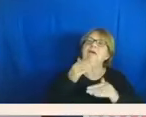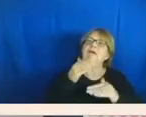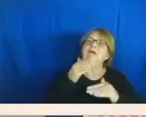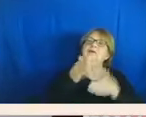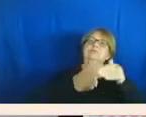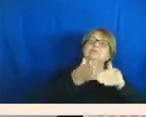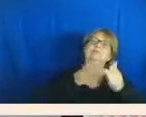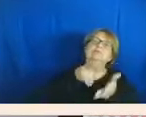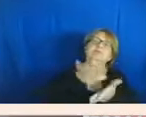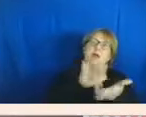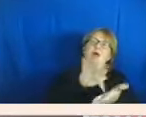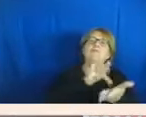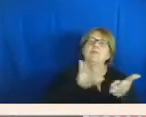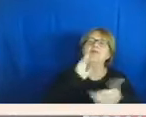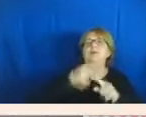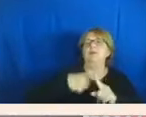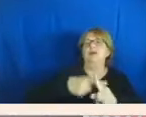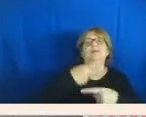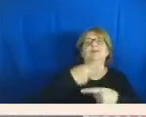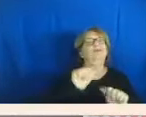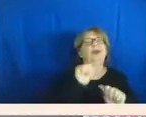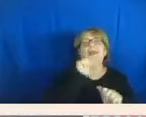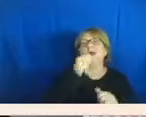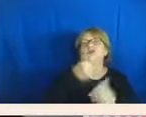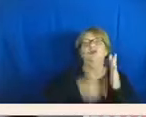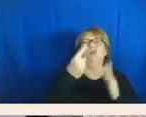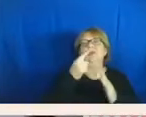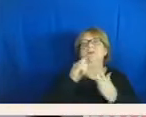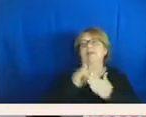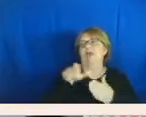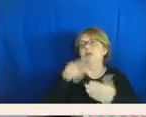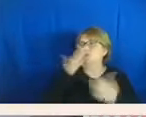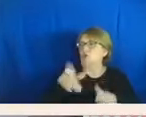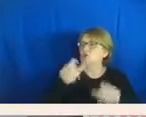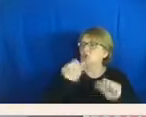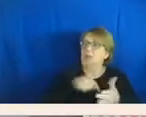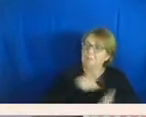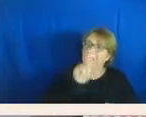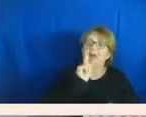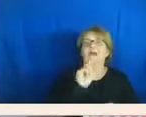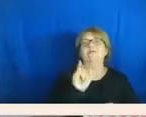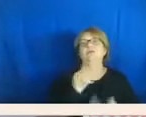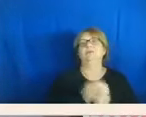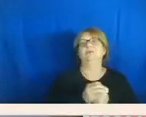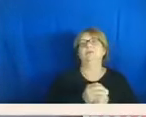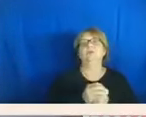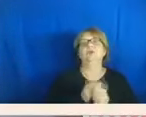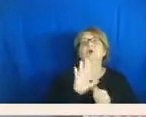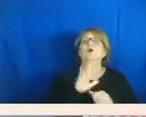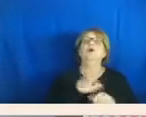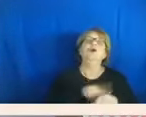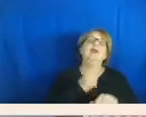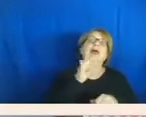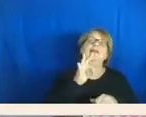try not to charge anything that you don't know that you can pay for. So your length of credit history is 15%.